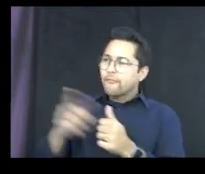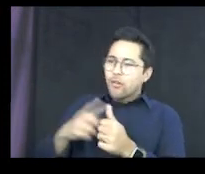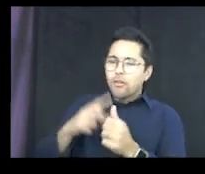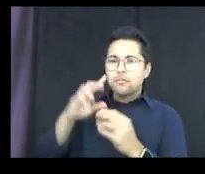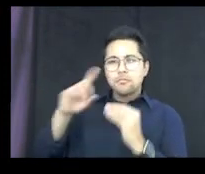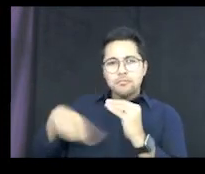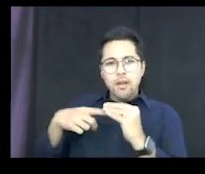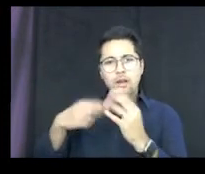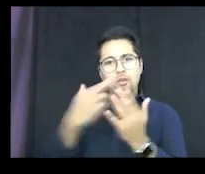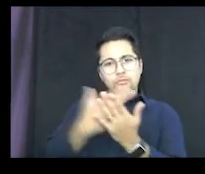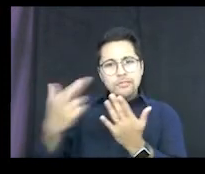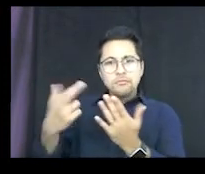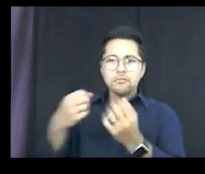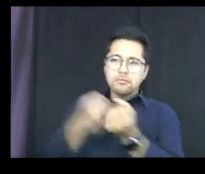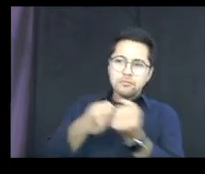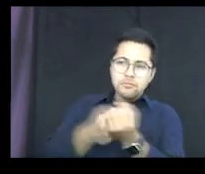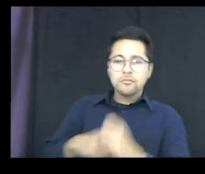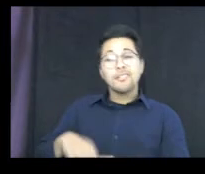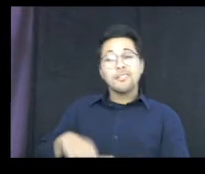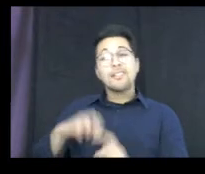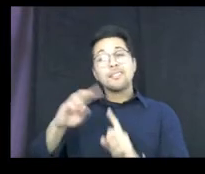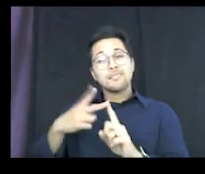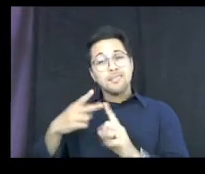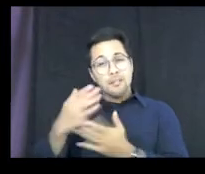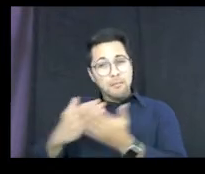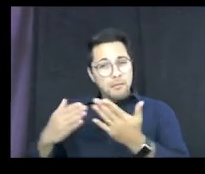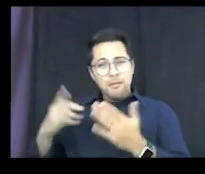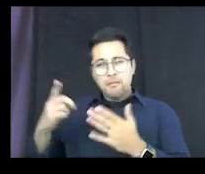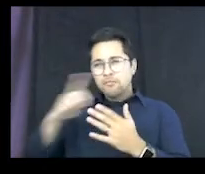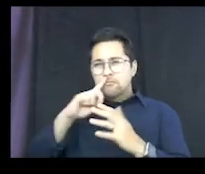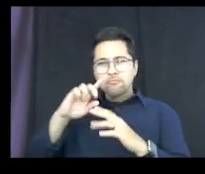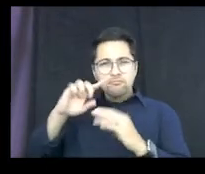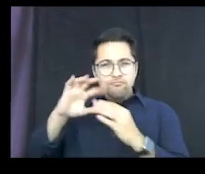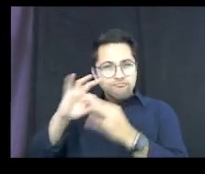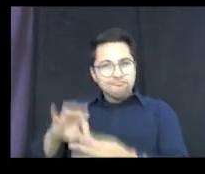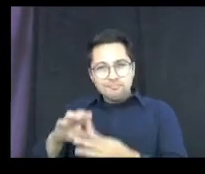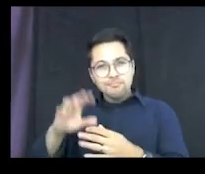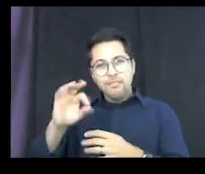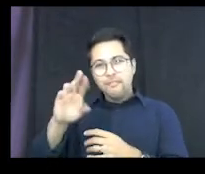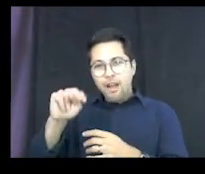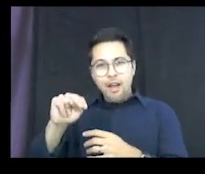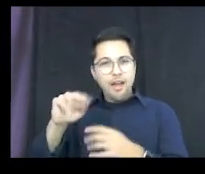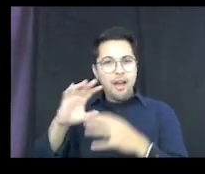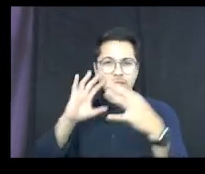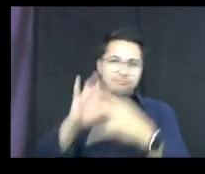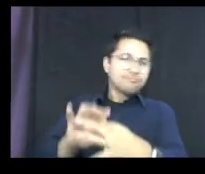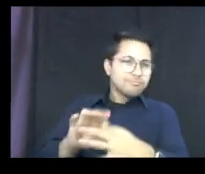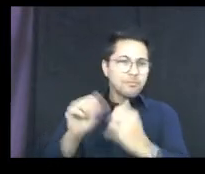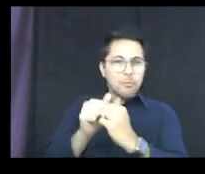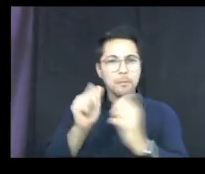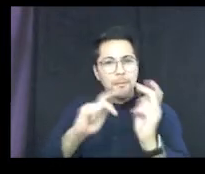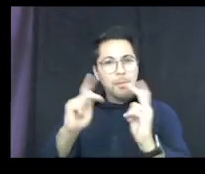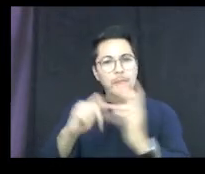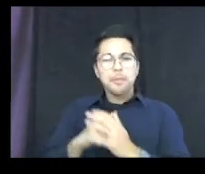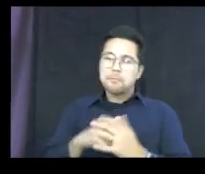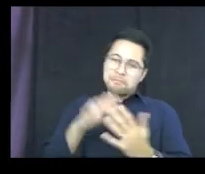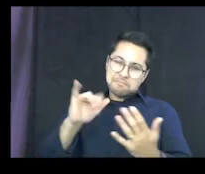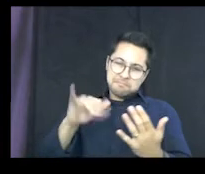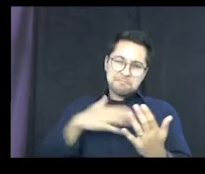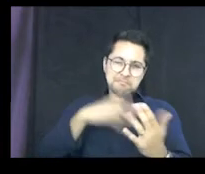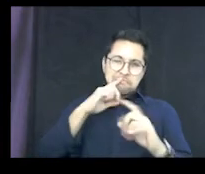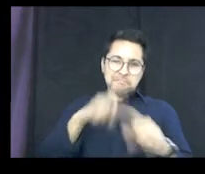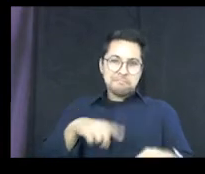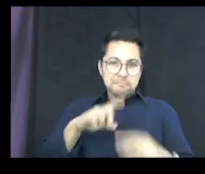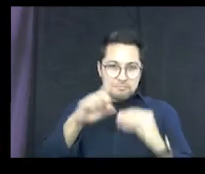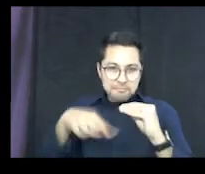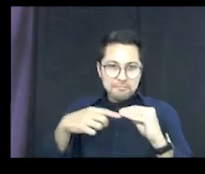resources and support, and a second half that's more about fun and social connecting. That's my answer about what is